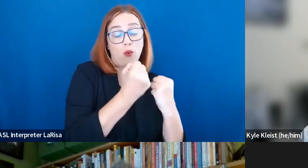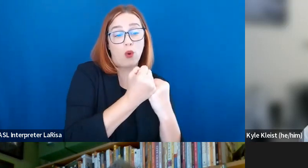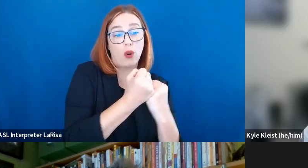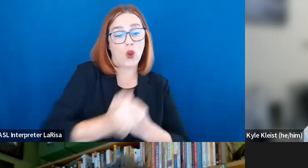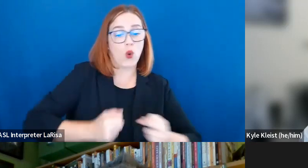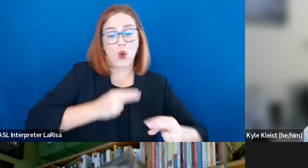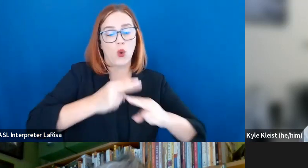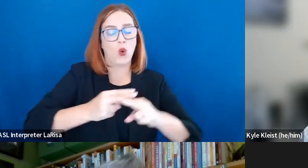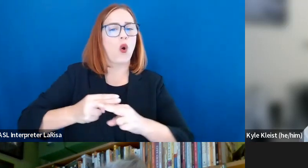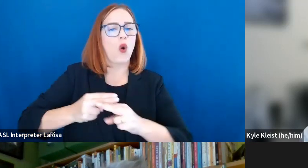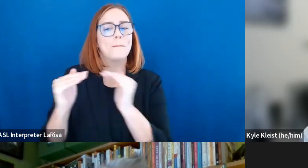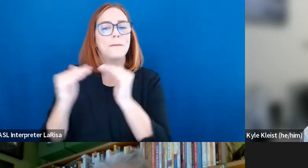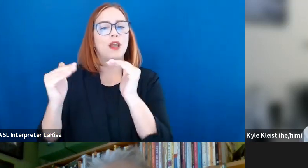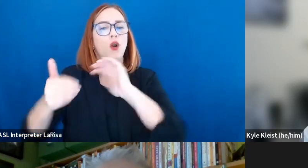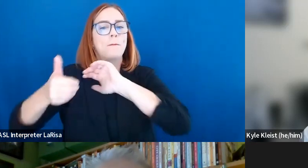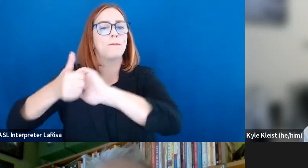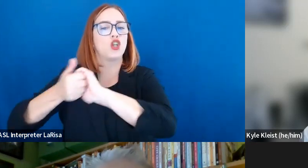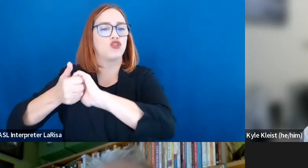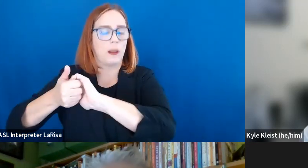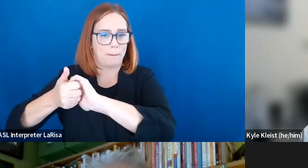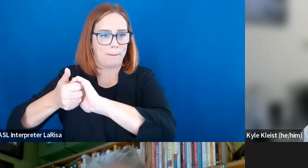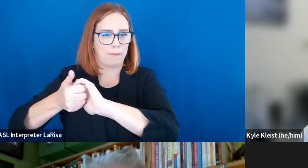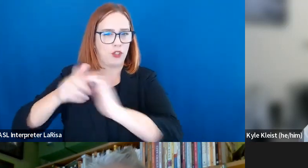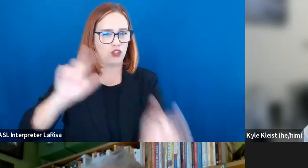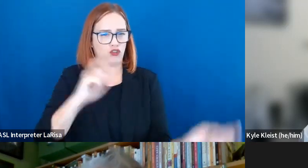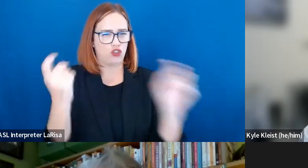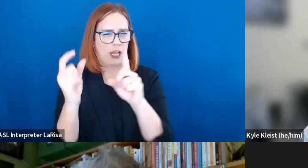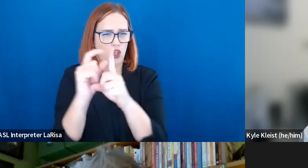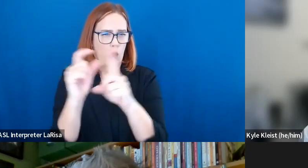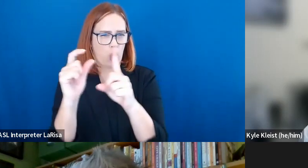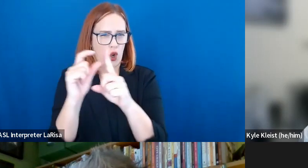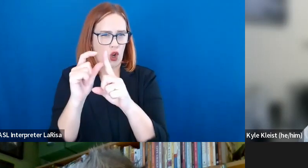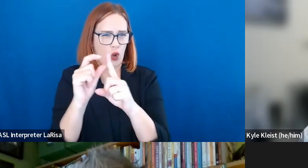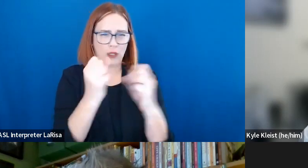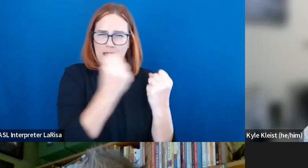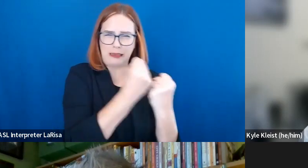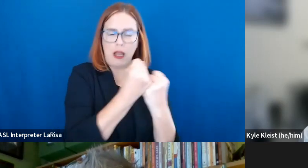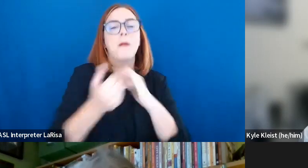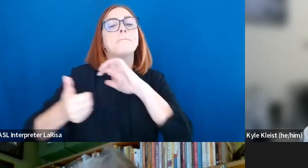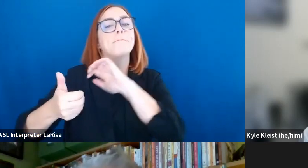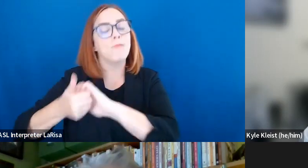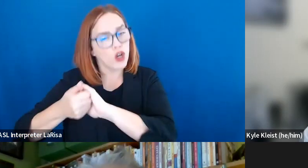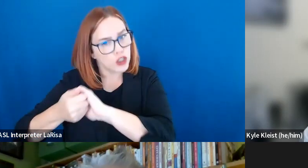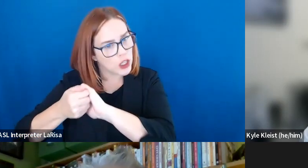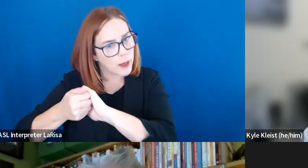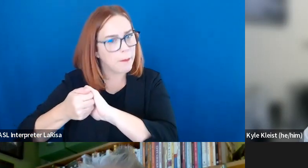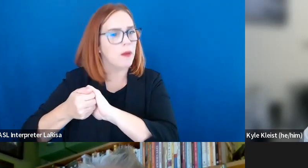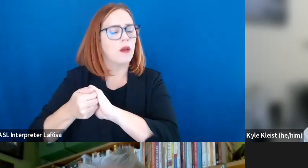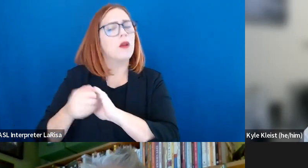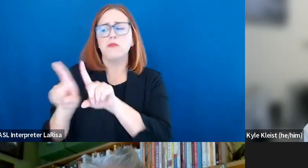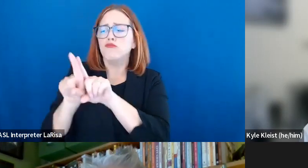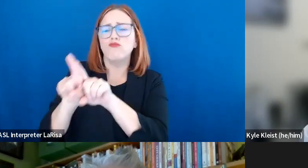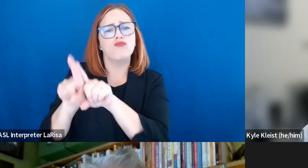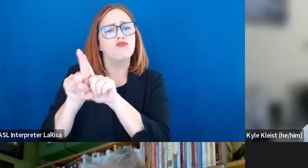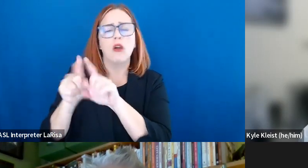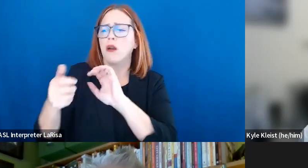Kind of putting the emphasis on the fact that, you know, it's not just mentoring, but it's a partnership between individuals as well